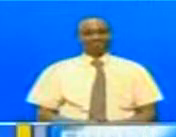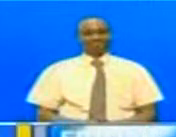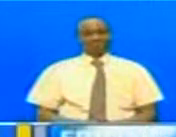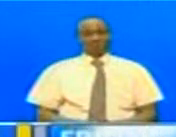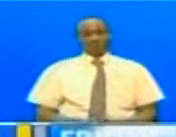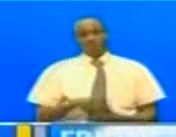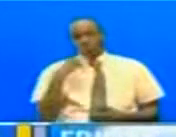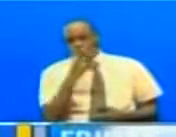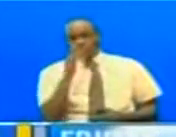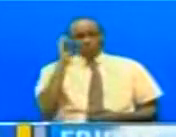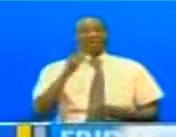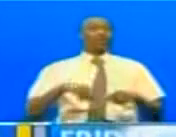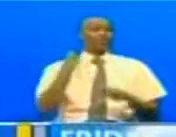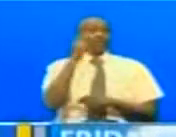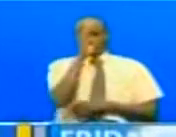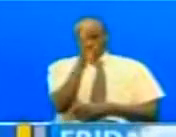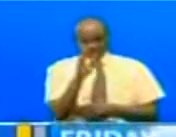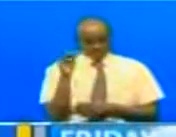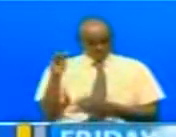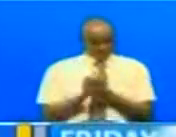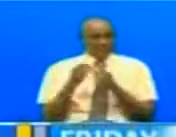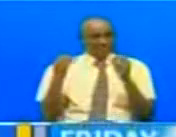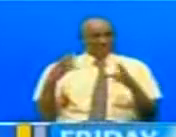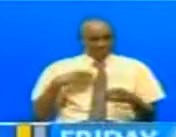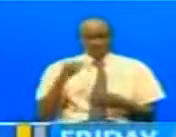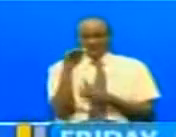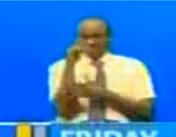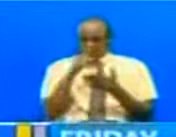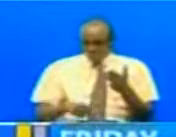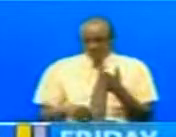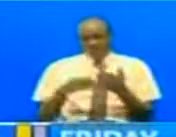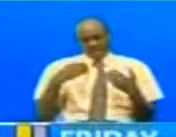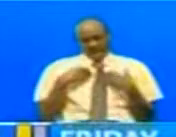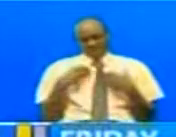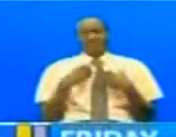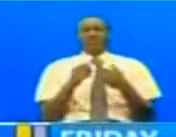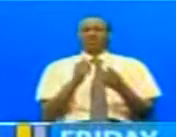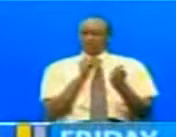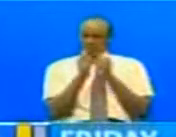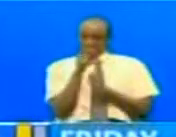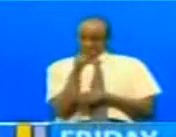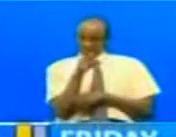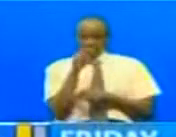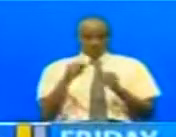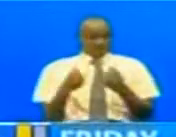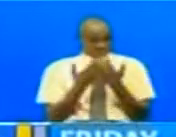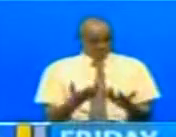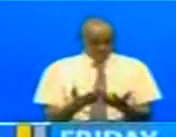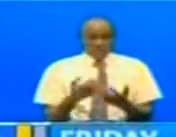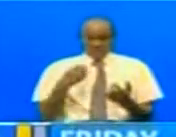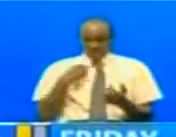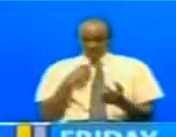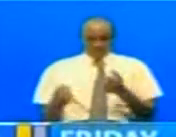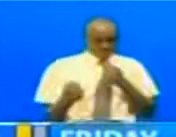And who will carry the day on Sunday morning? That's a question many are asking ahead of one of the most highly anticipated sporting events, the face-off